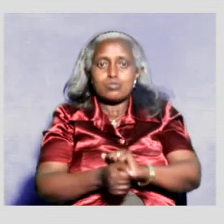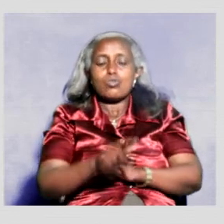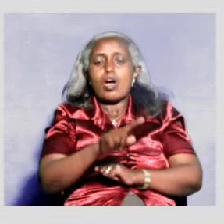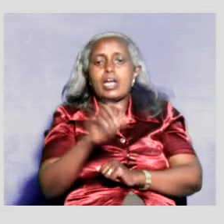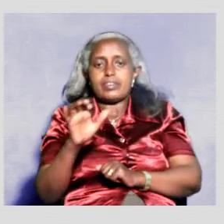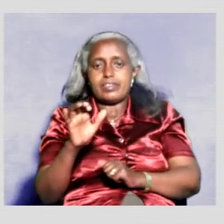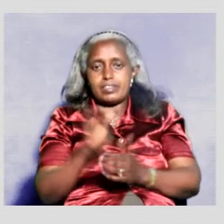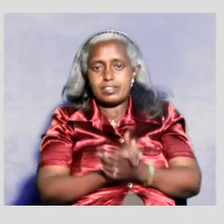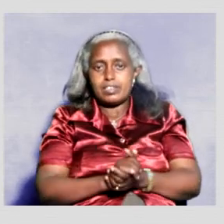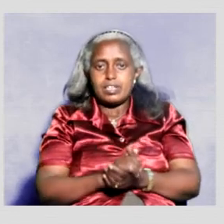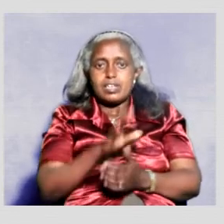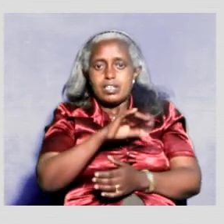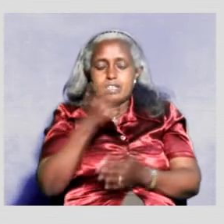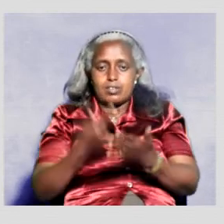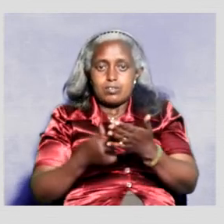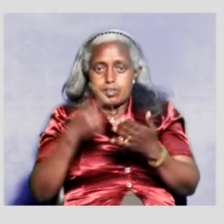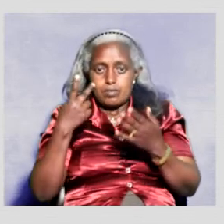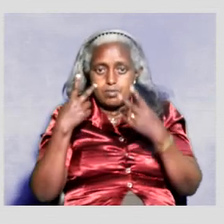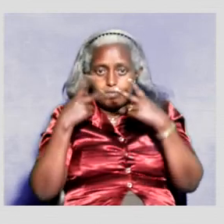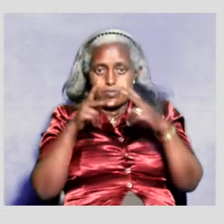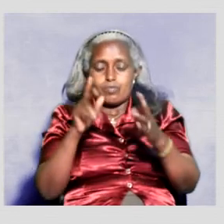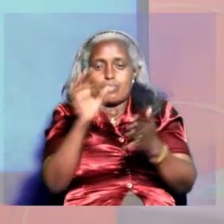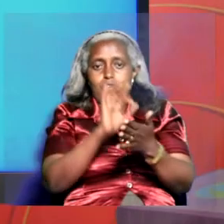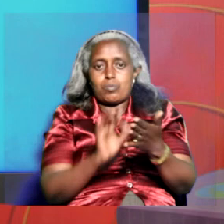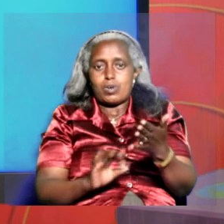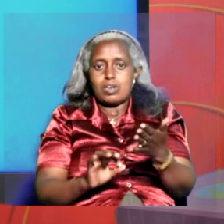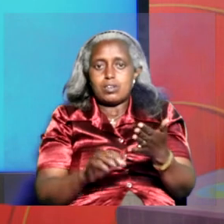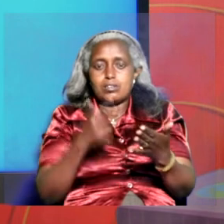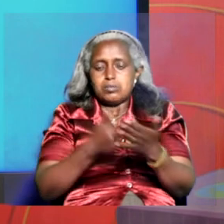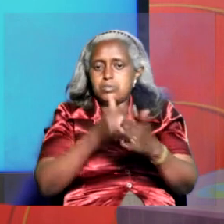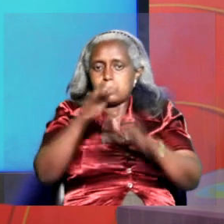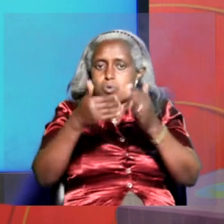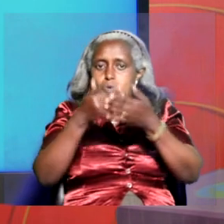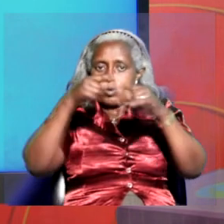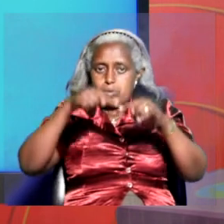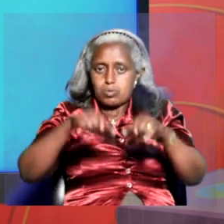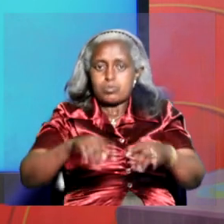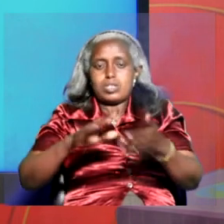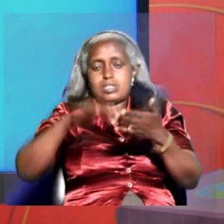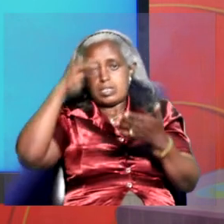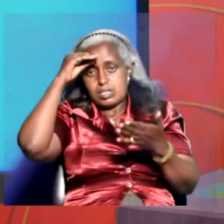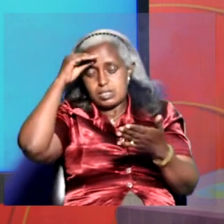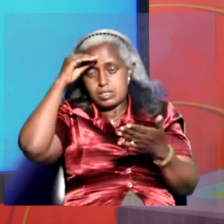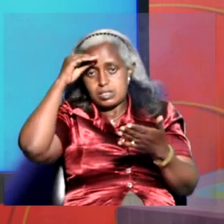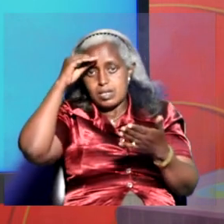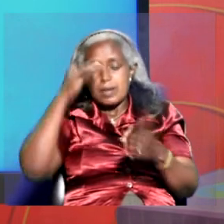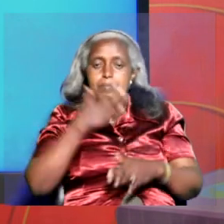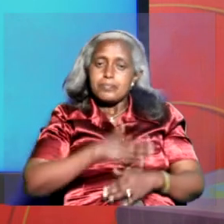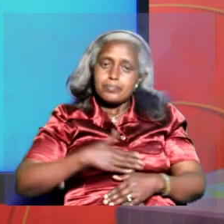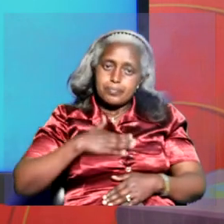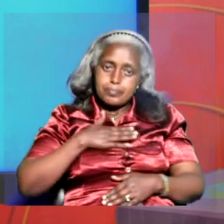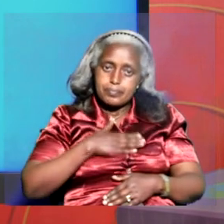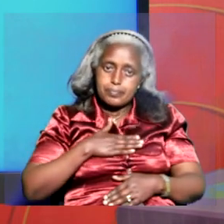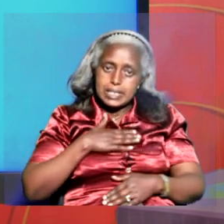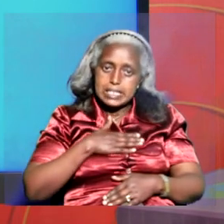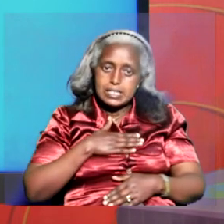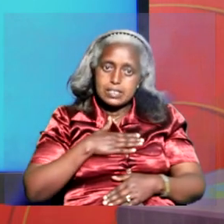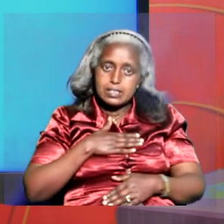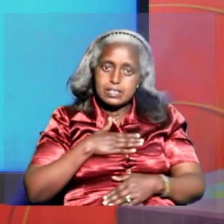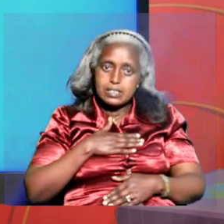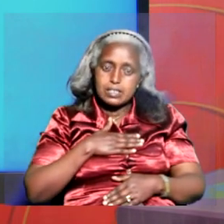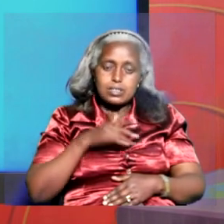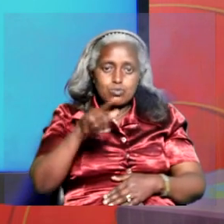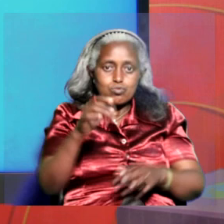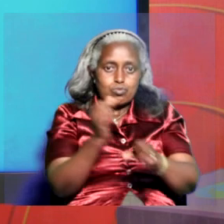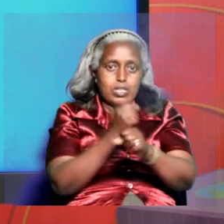by 100 and you will have this formula. So this is all about today's lesson. Please